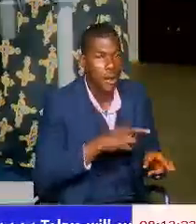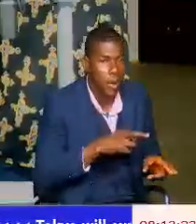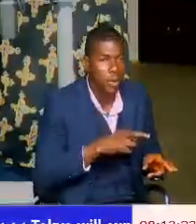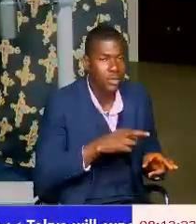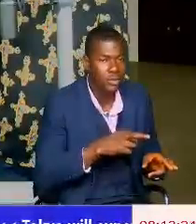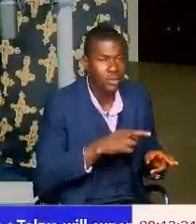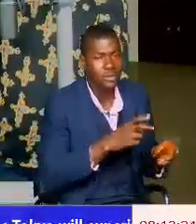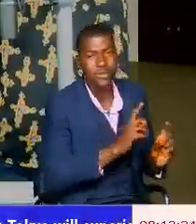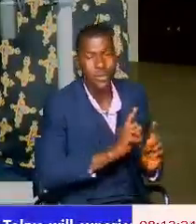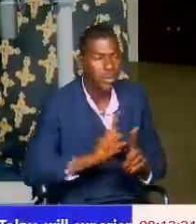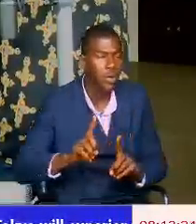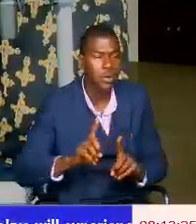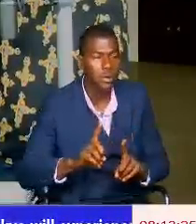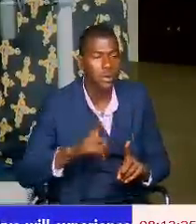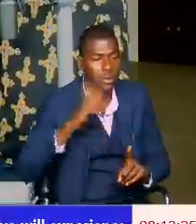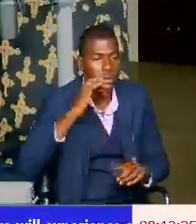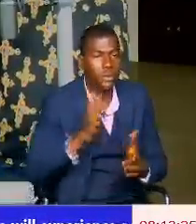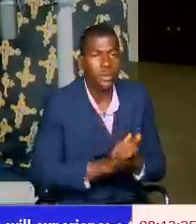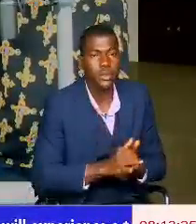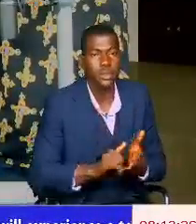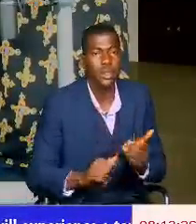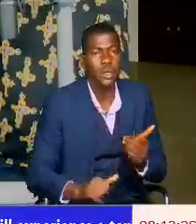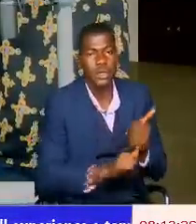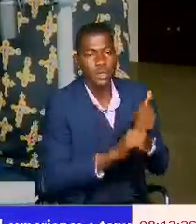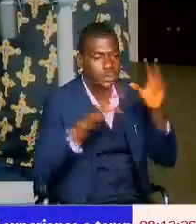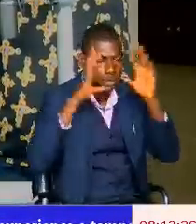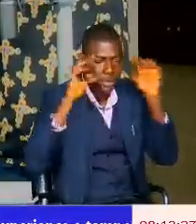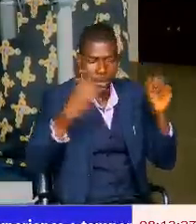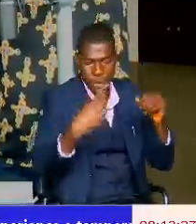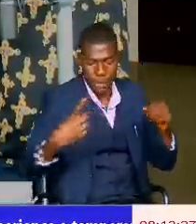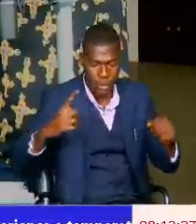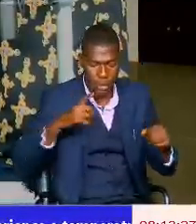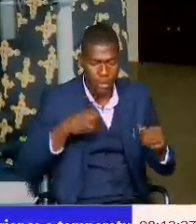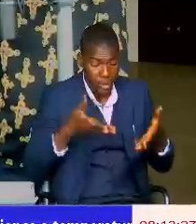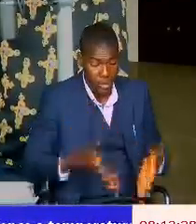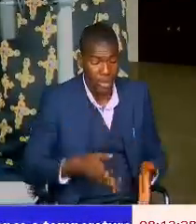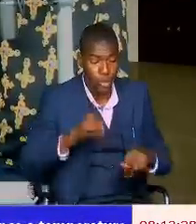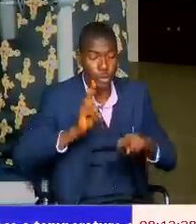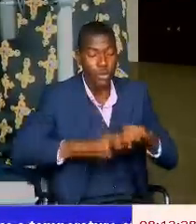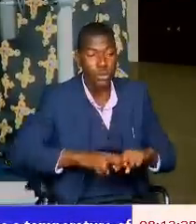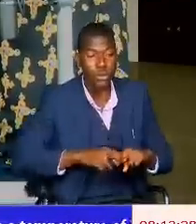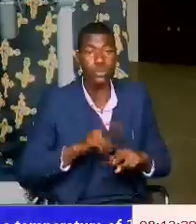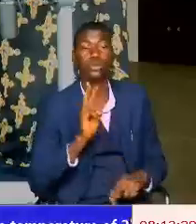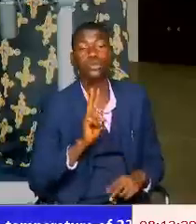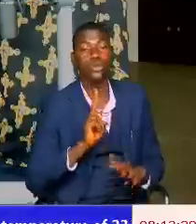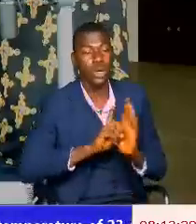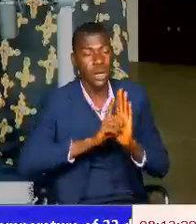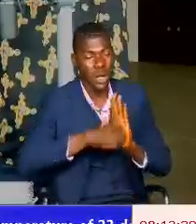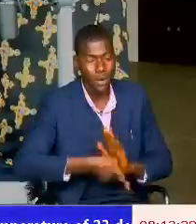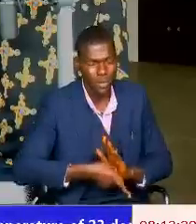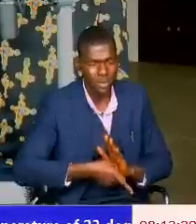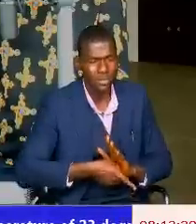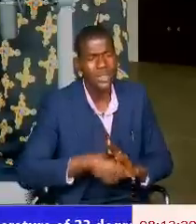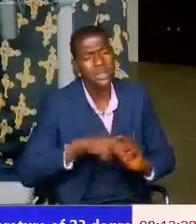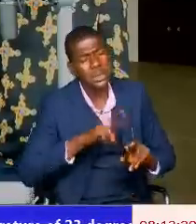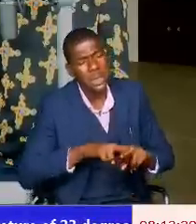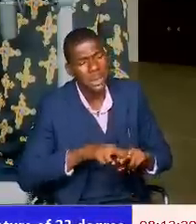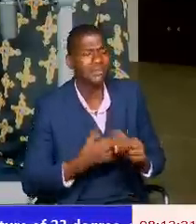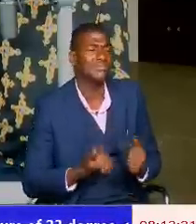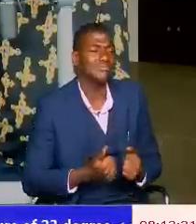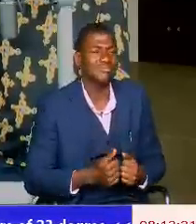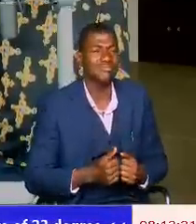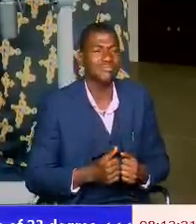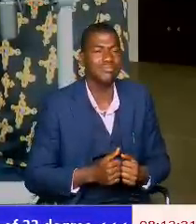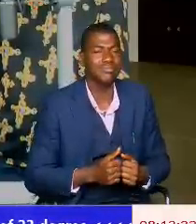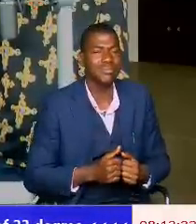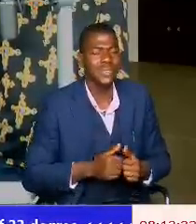For that 2 hours plus, the vice president no even he cross leg, he dey enjoy himself. You know, one thing where I